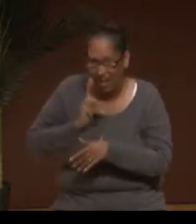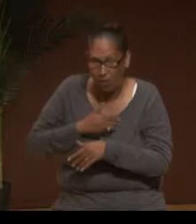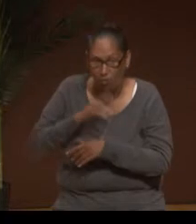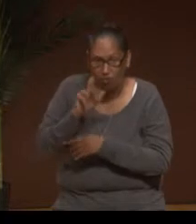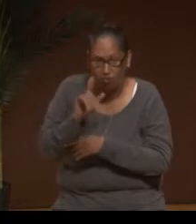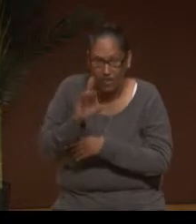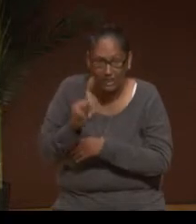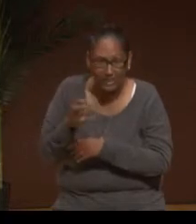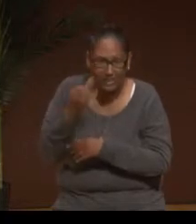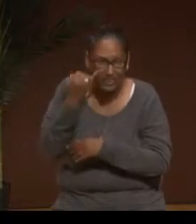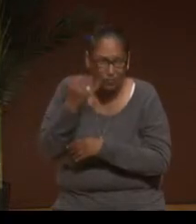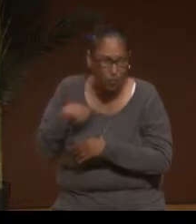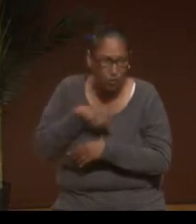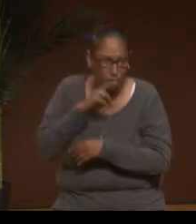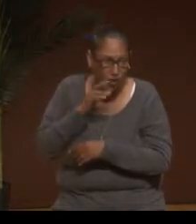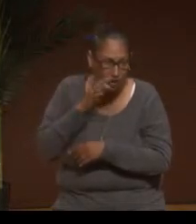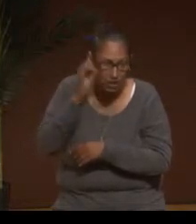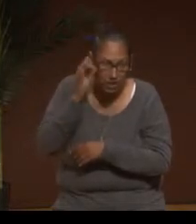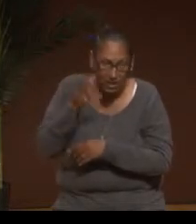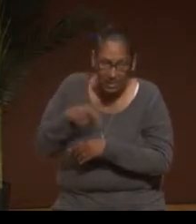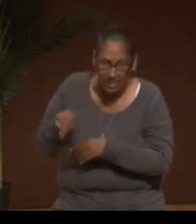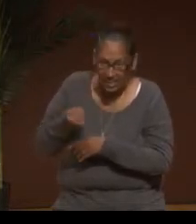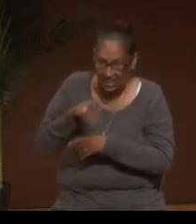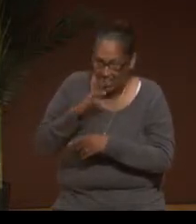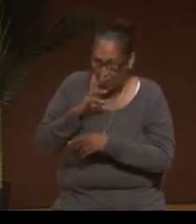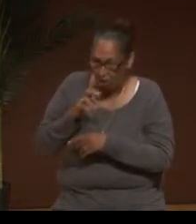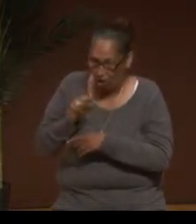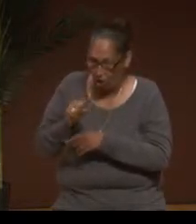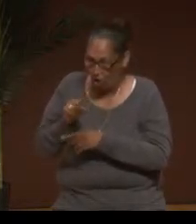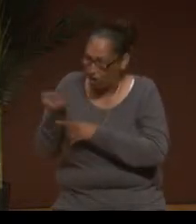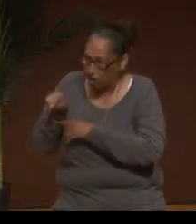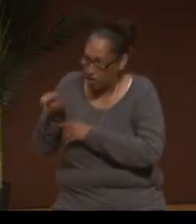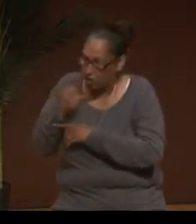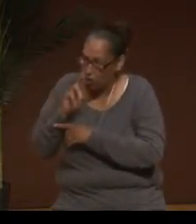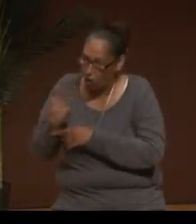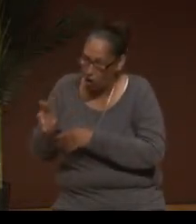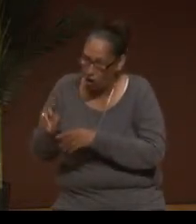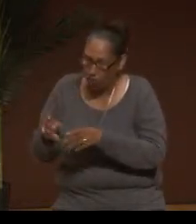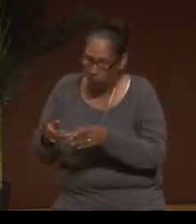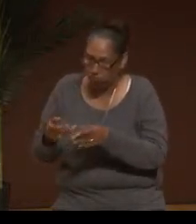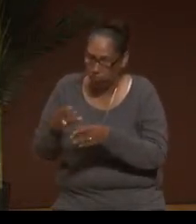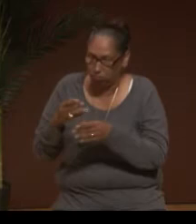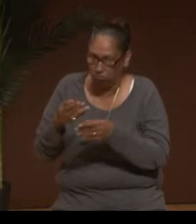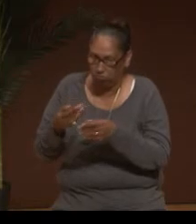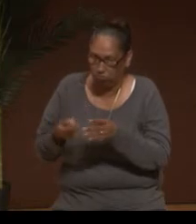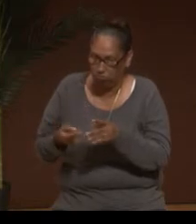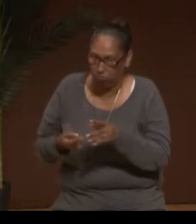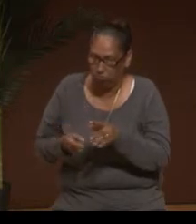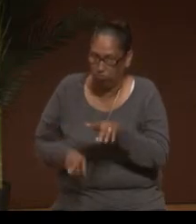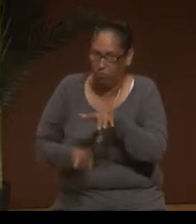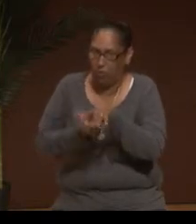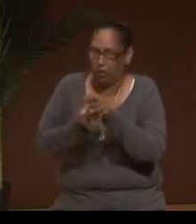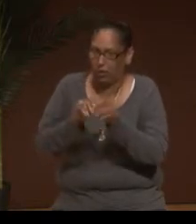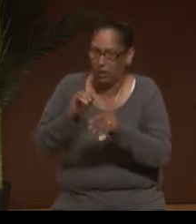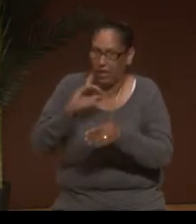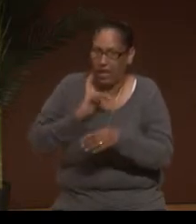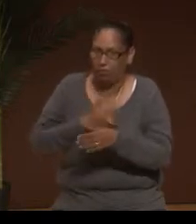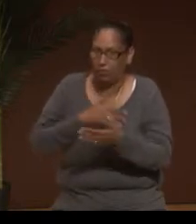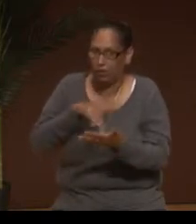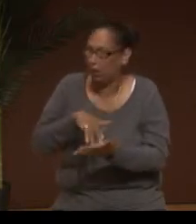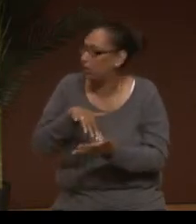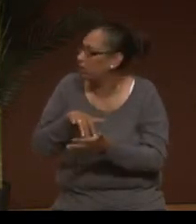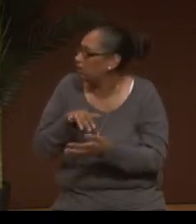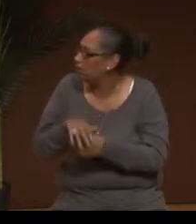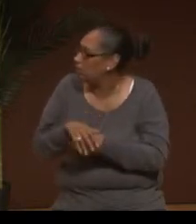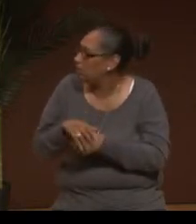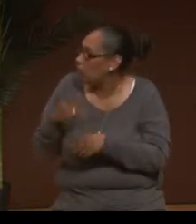we are indigenous. These two are things that emerge in social contexts. Two people with very similar genetic ancestries